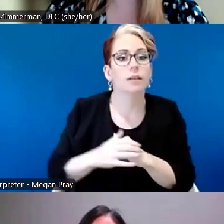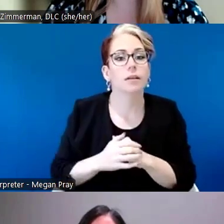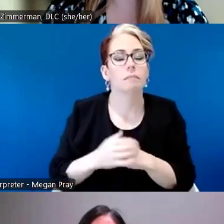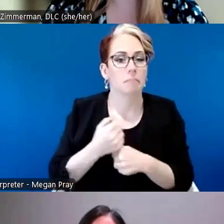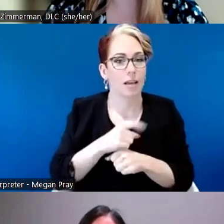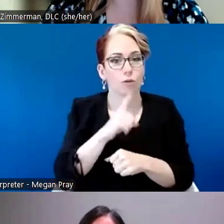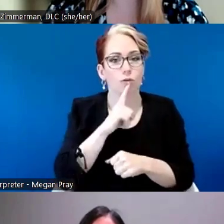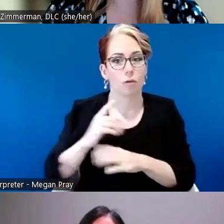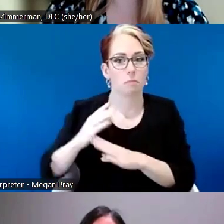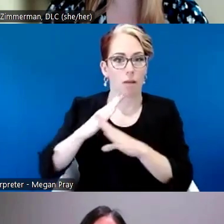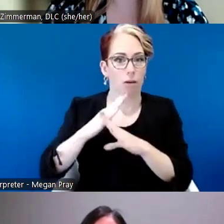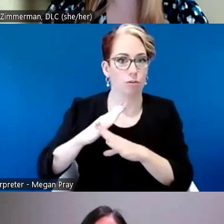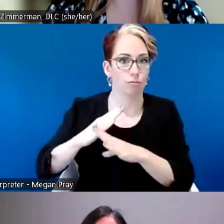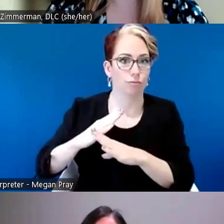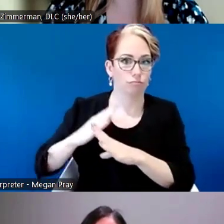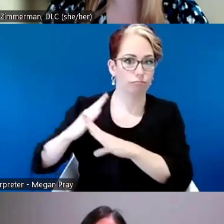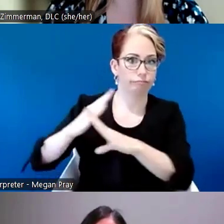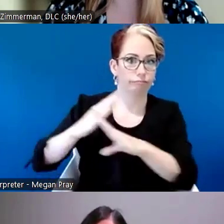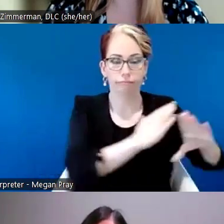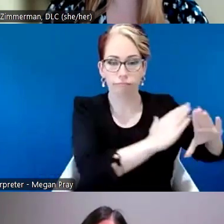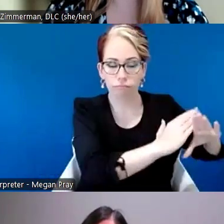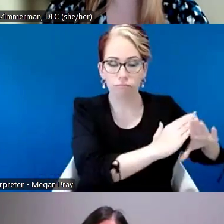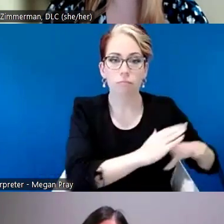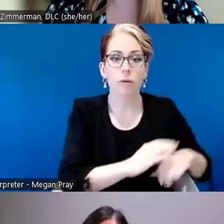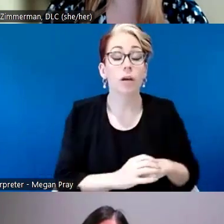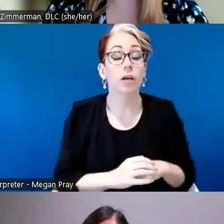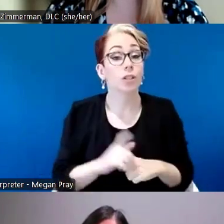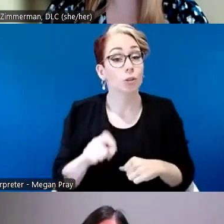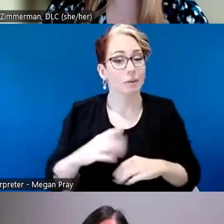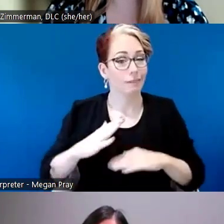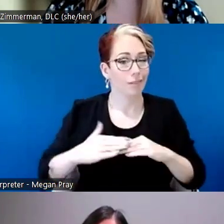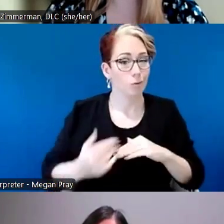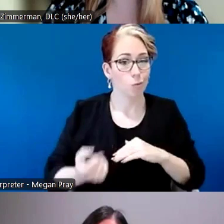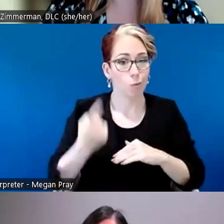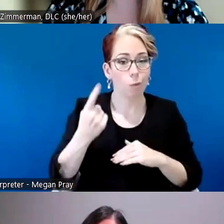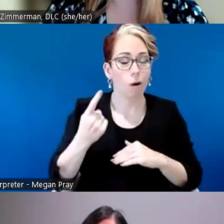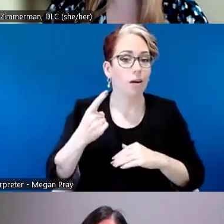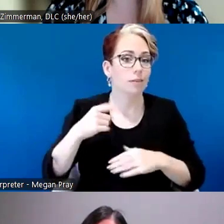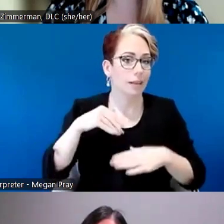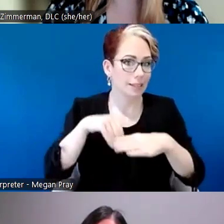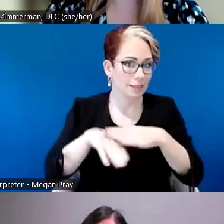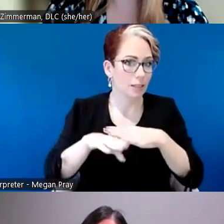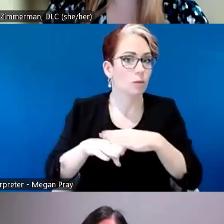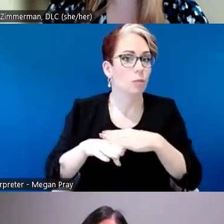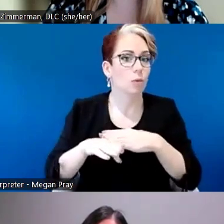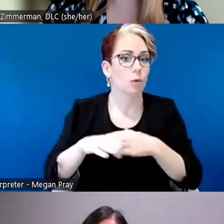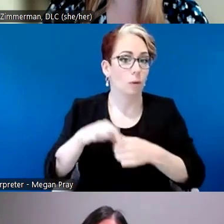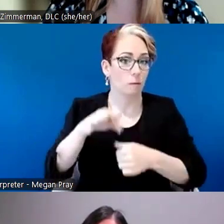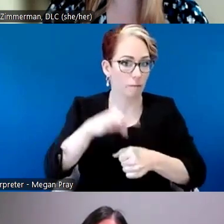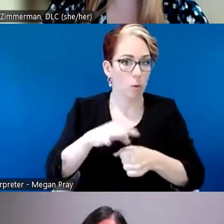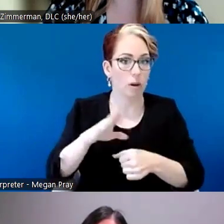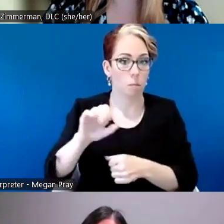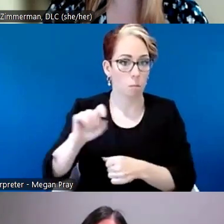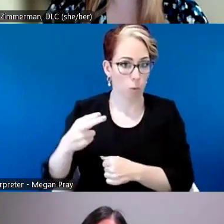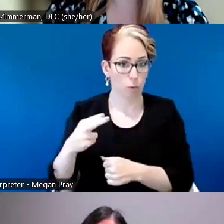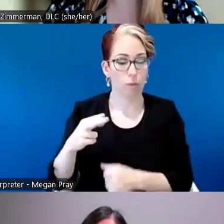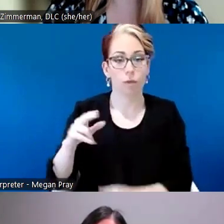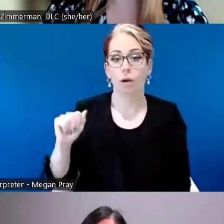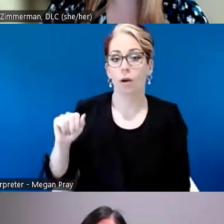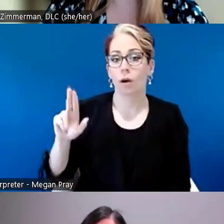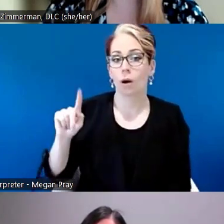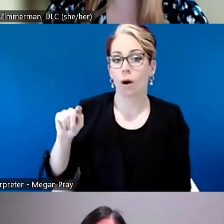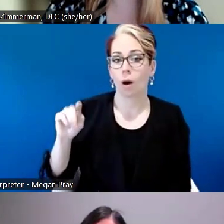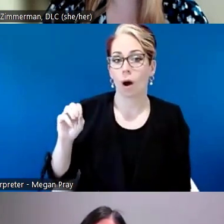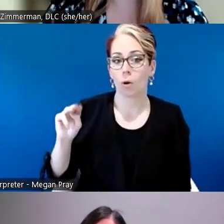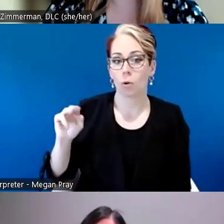There should be at least one accessible voting booth. Again, the auto mark machine should be functioning, and it